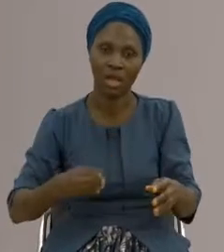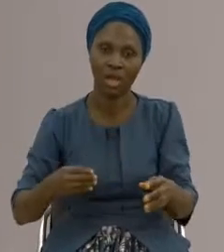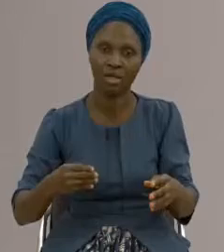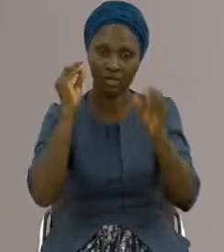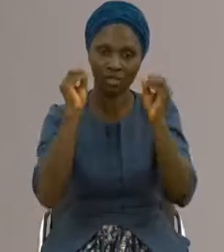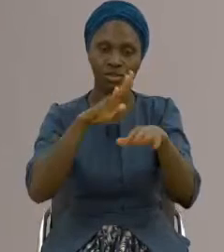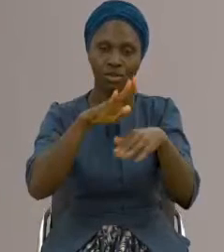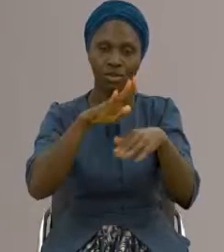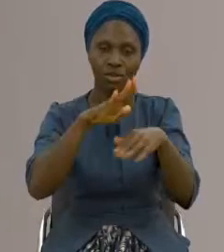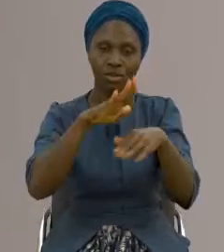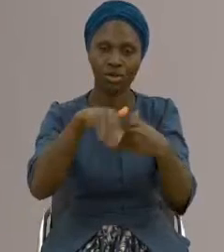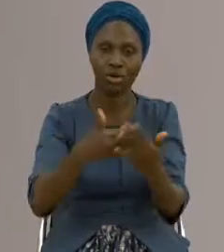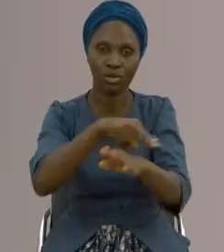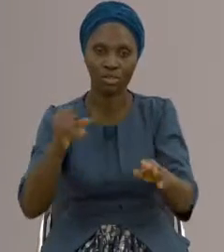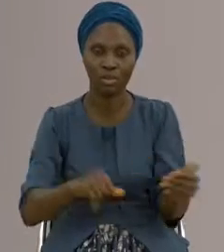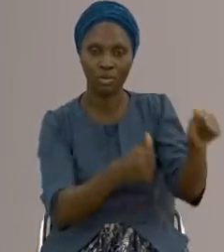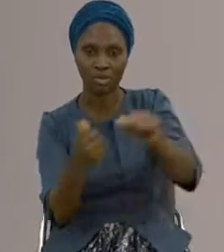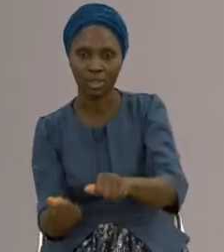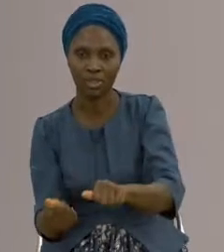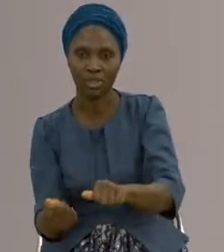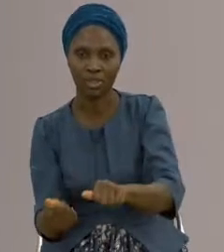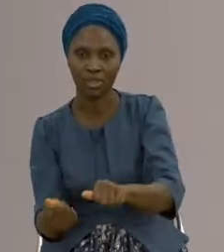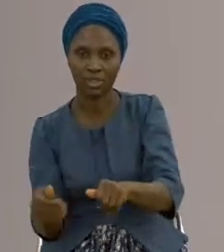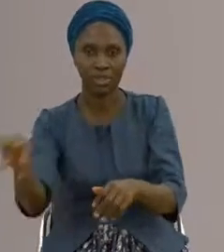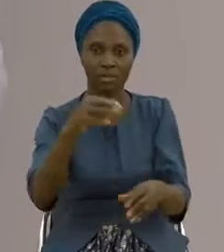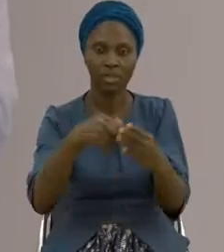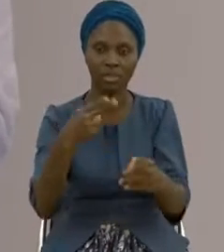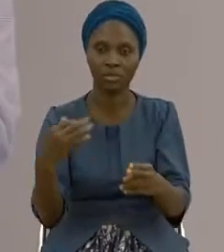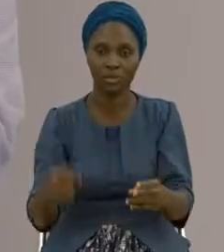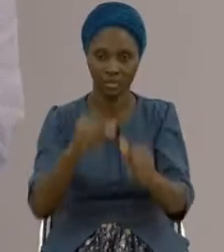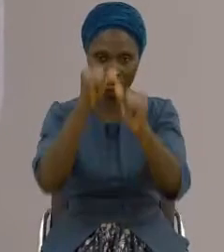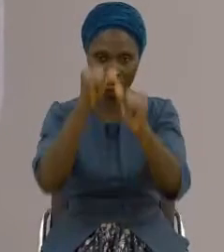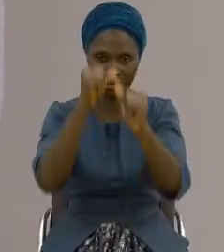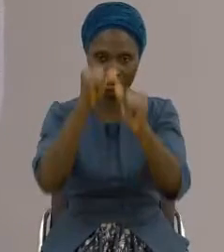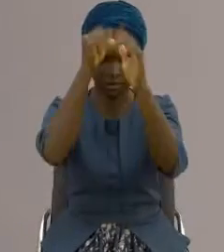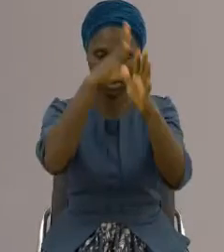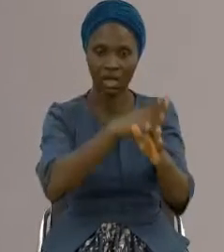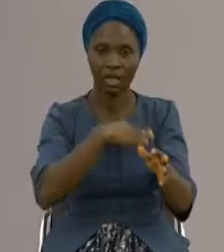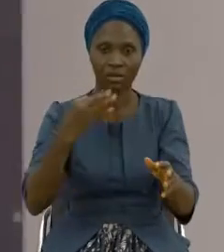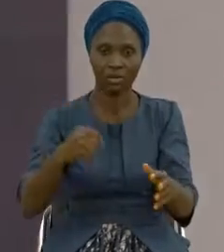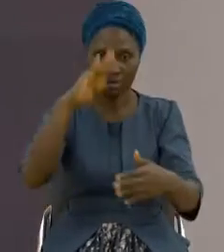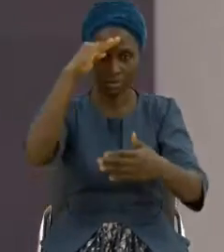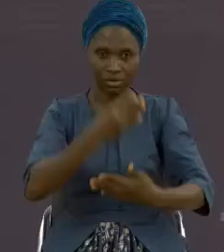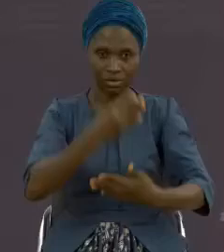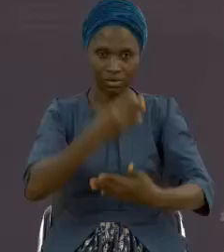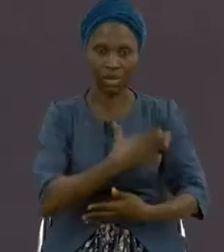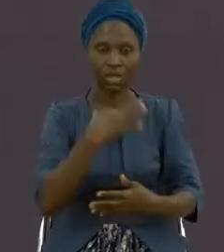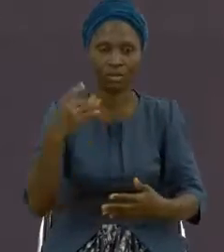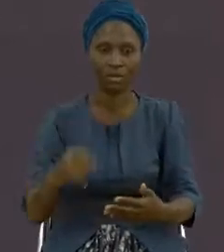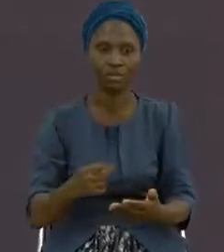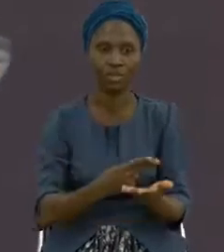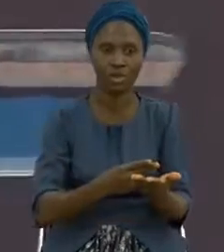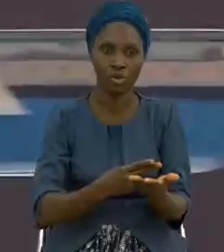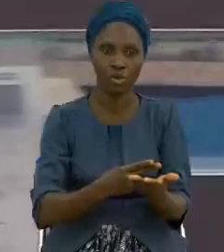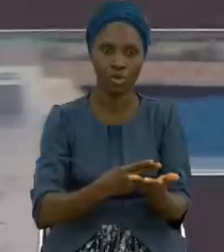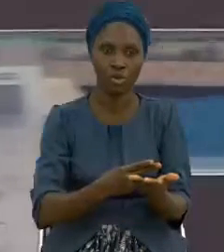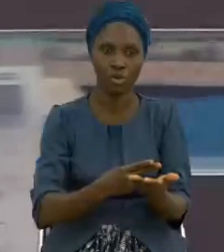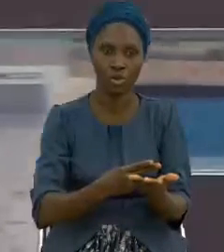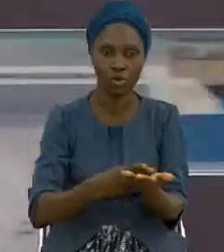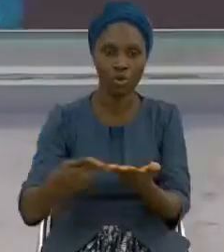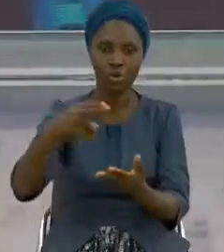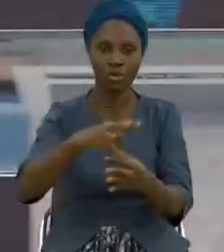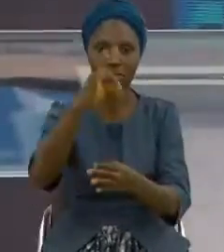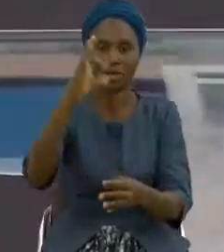Son and of the Holy Ghost, teaching them to observe all that I've commanded you. Look at this.